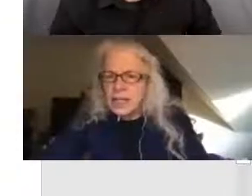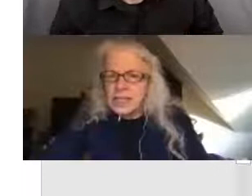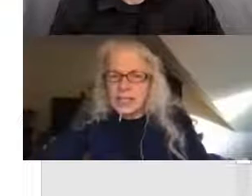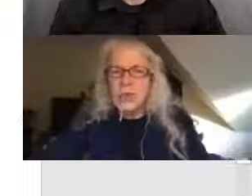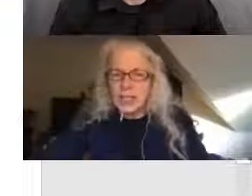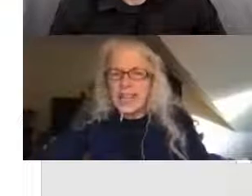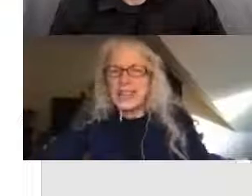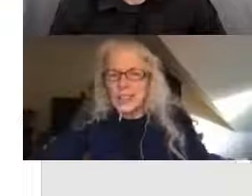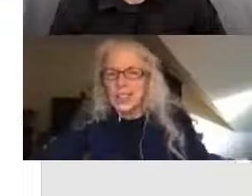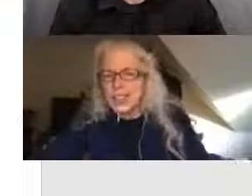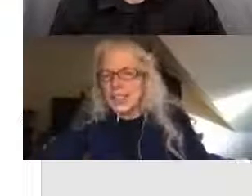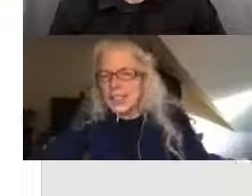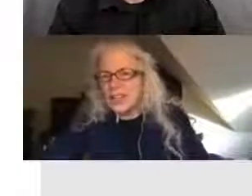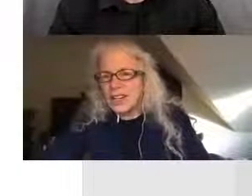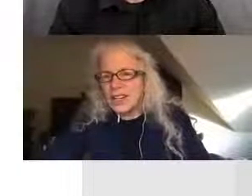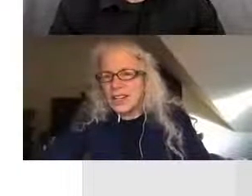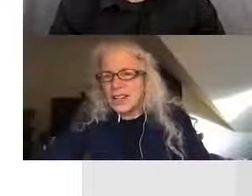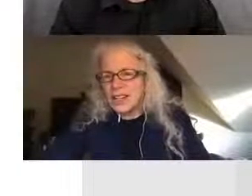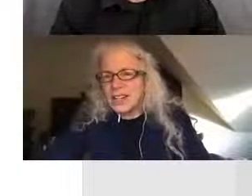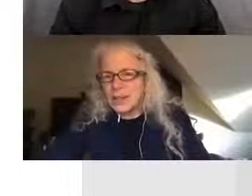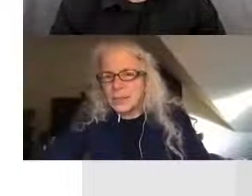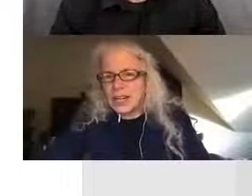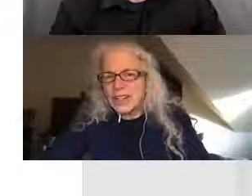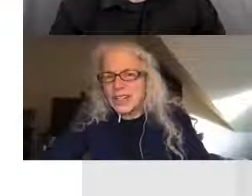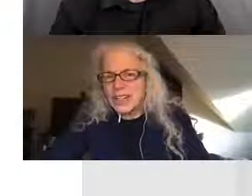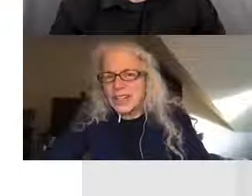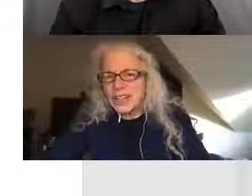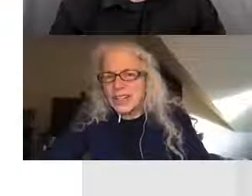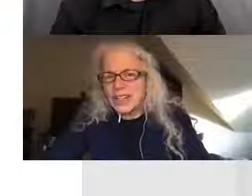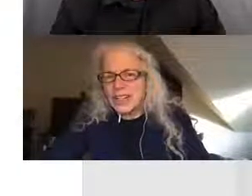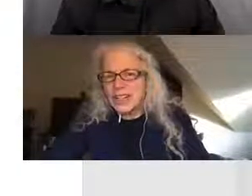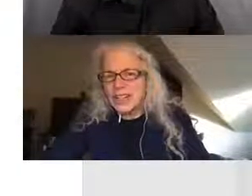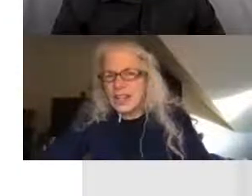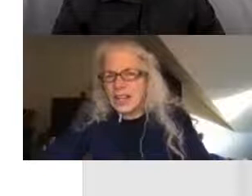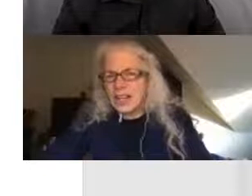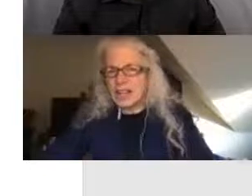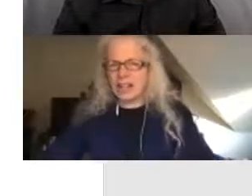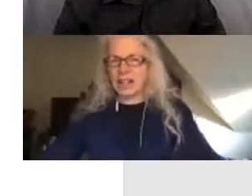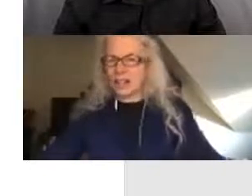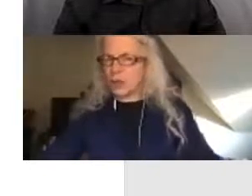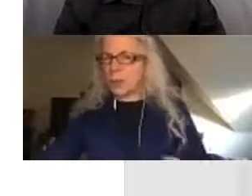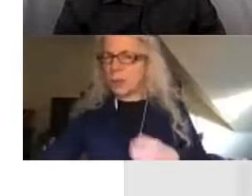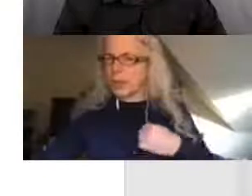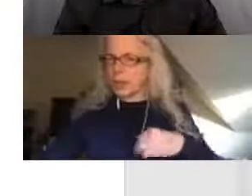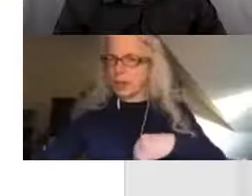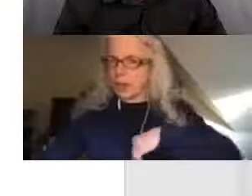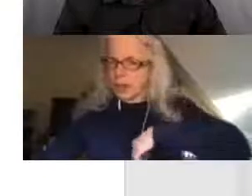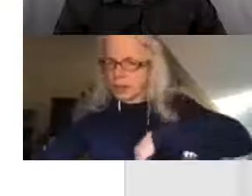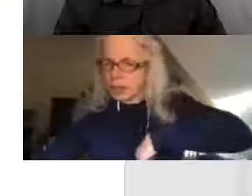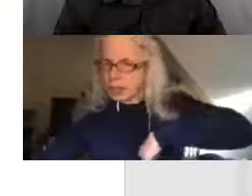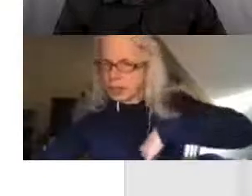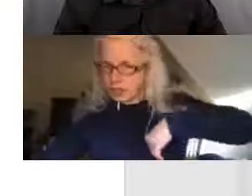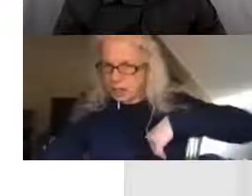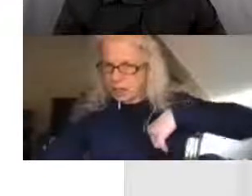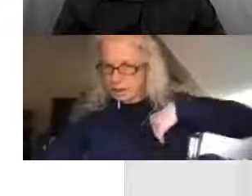It's still small. Yes, good. Thank you. It's a little better. Okay, so people can read along.